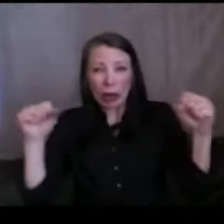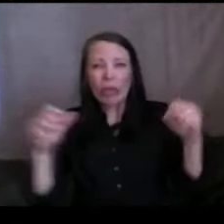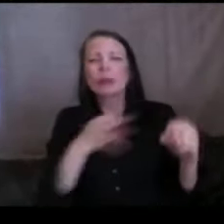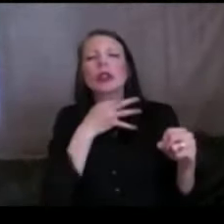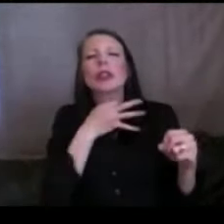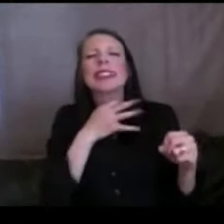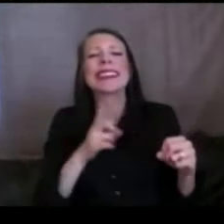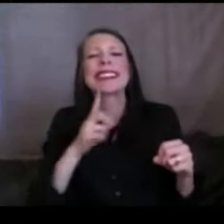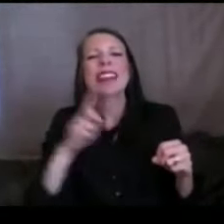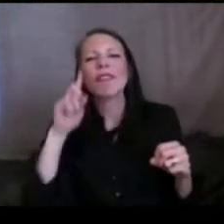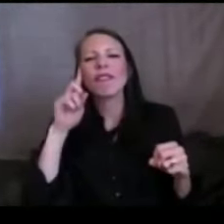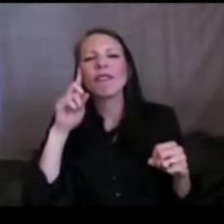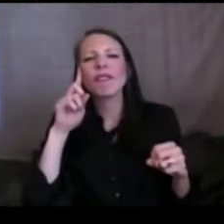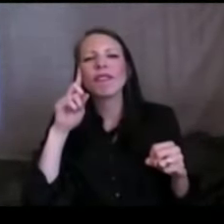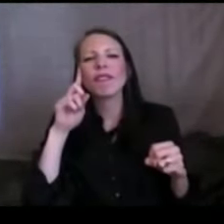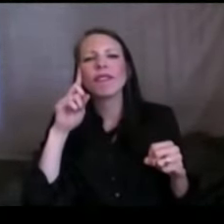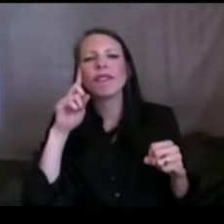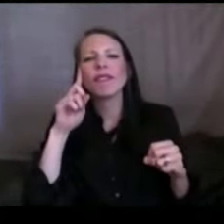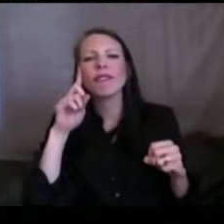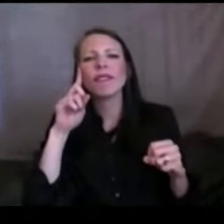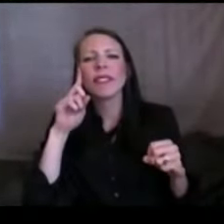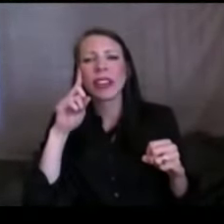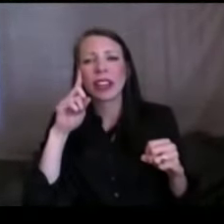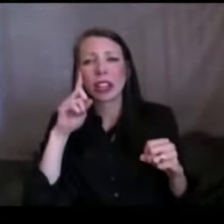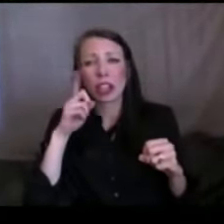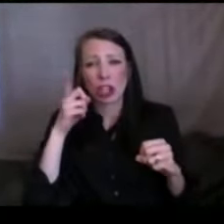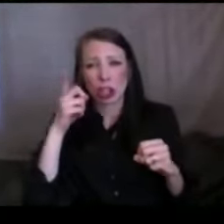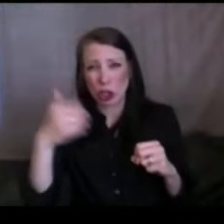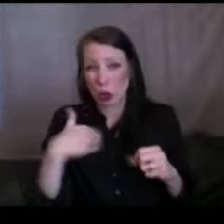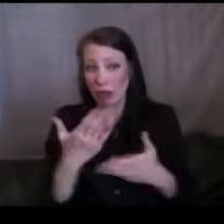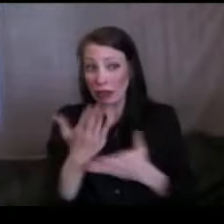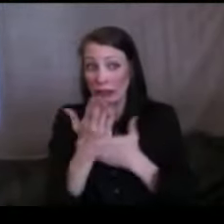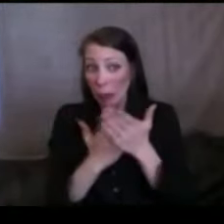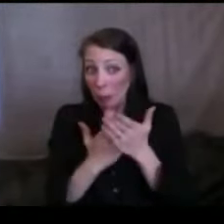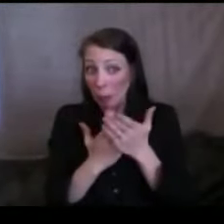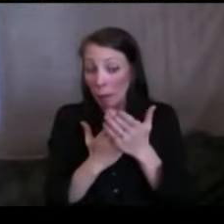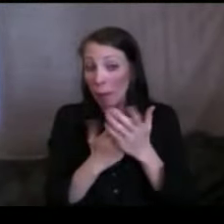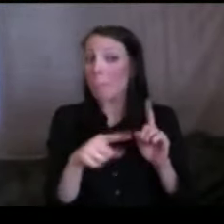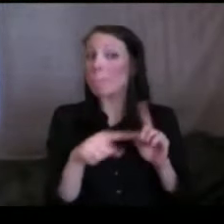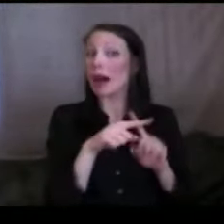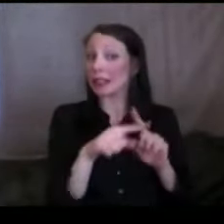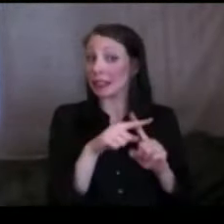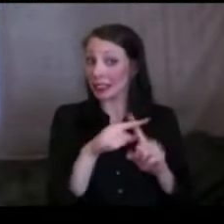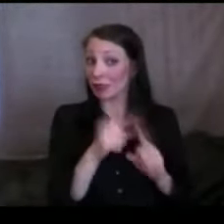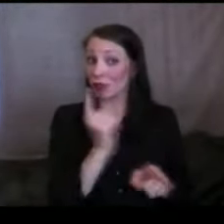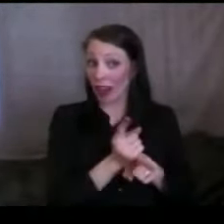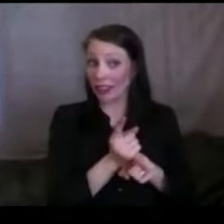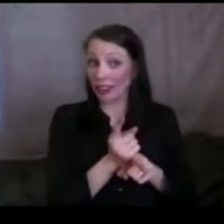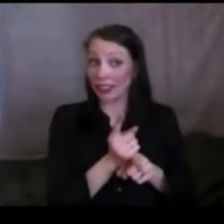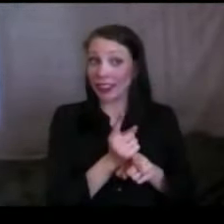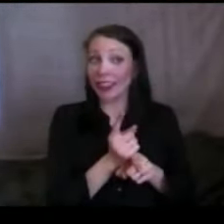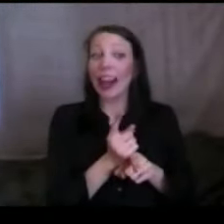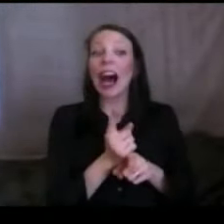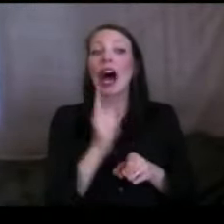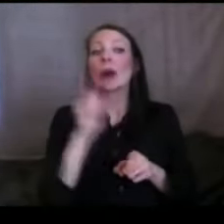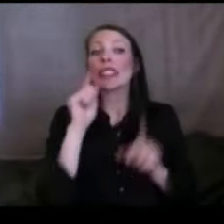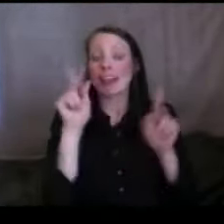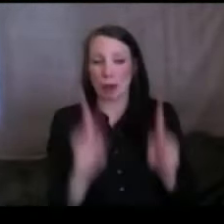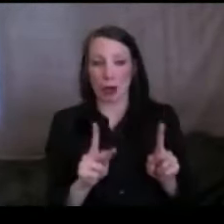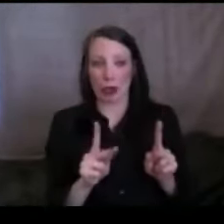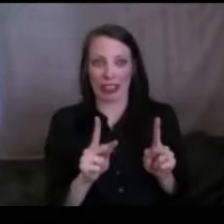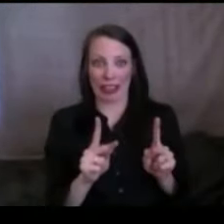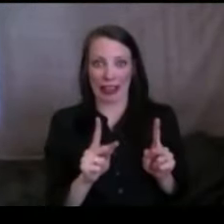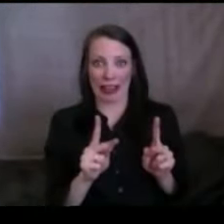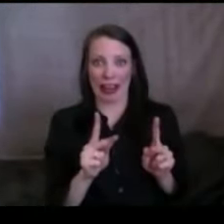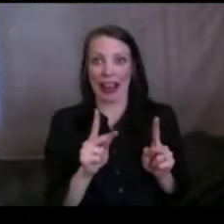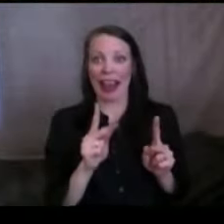in that situation, whether there actually might be some advantages in terms of how a deaf worker might have